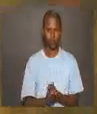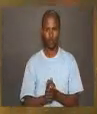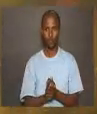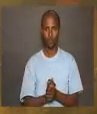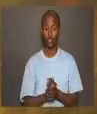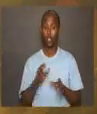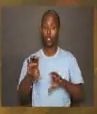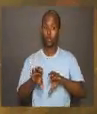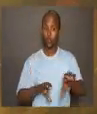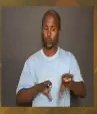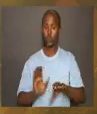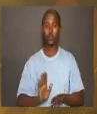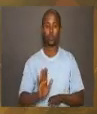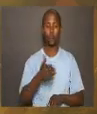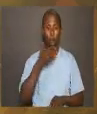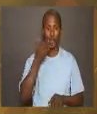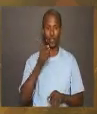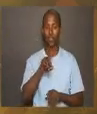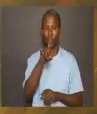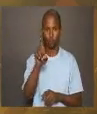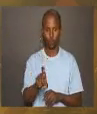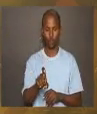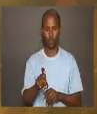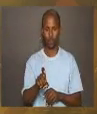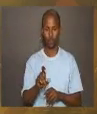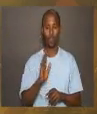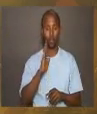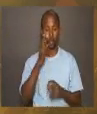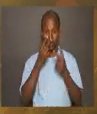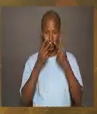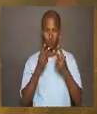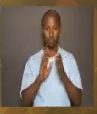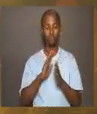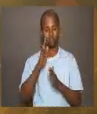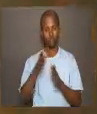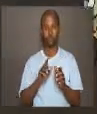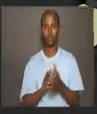Do your best with this question, and I will see you in a few minutes.